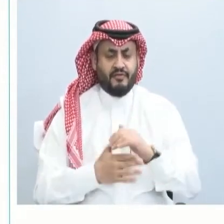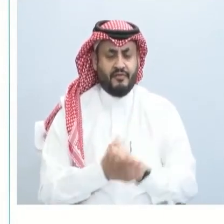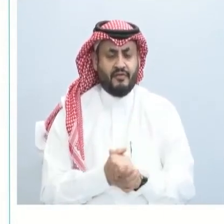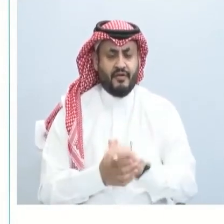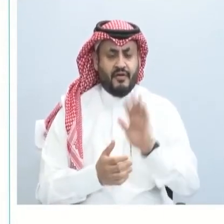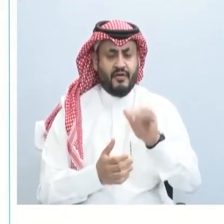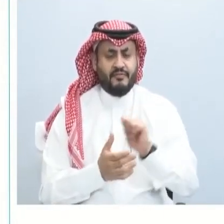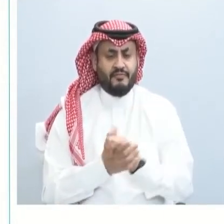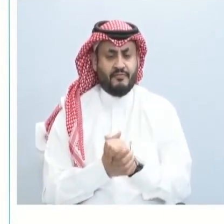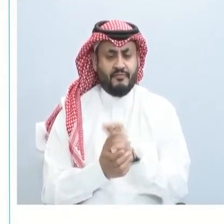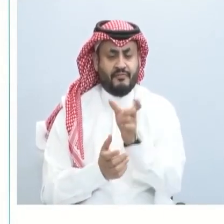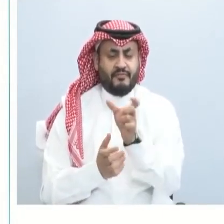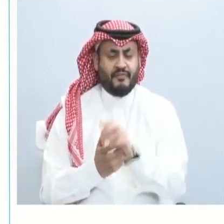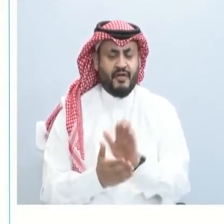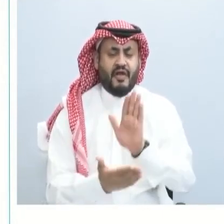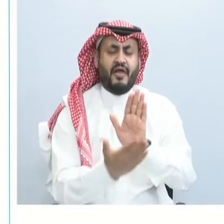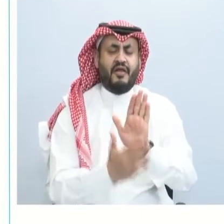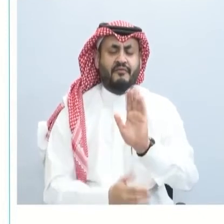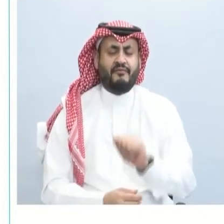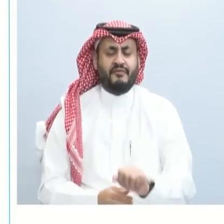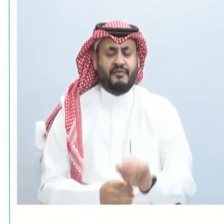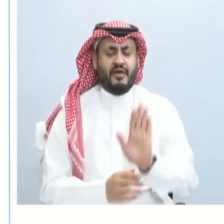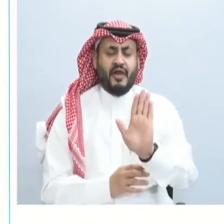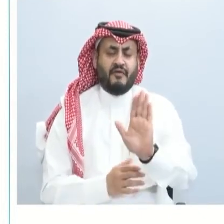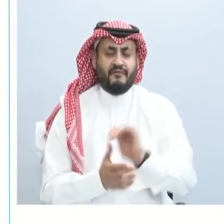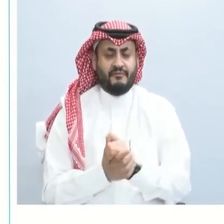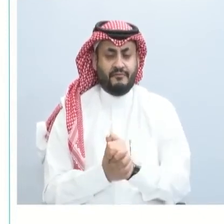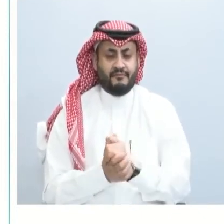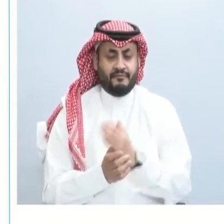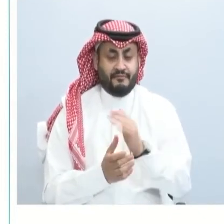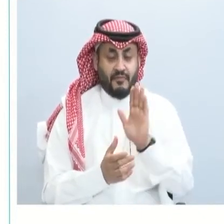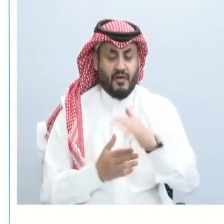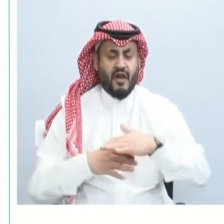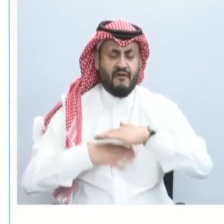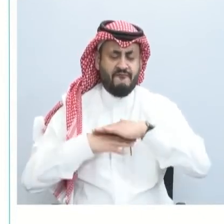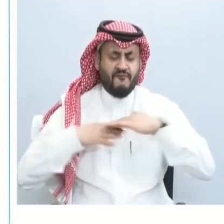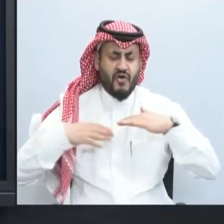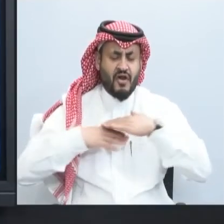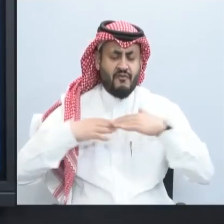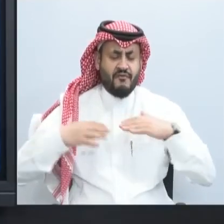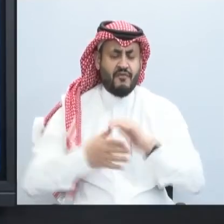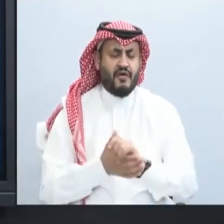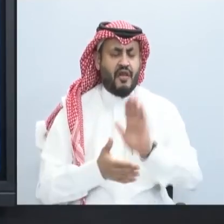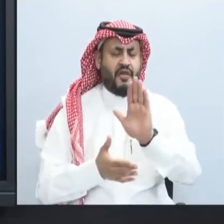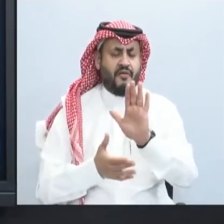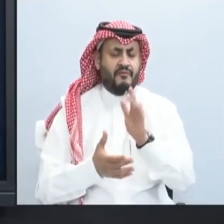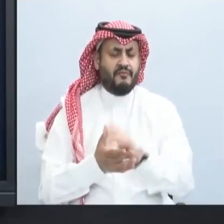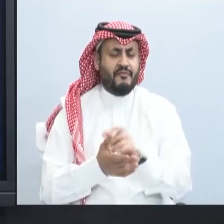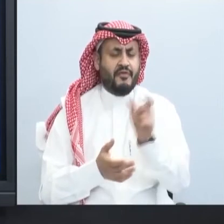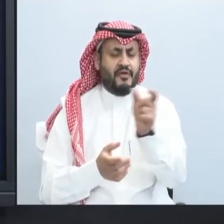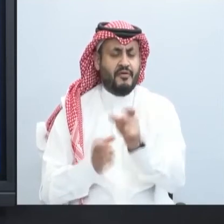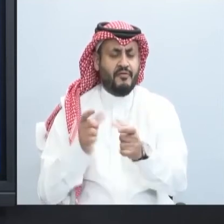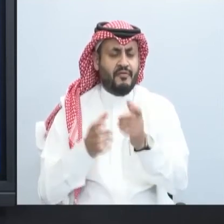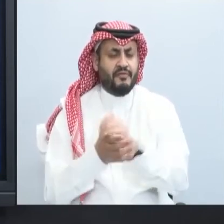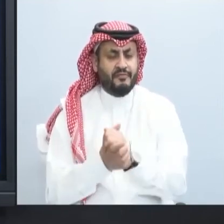more. It is, so when you are full and you don't want anything to